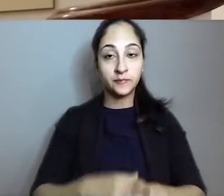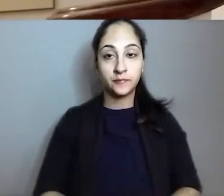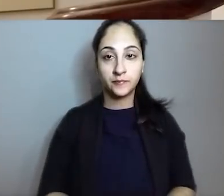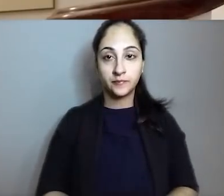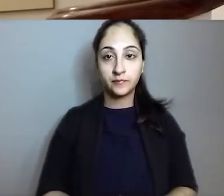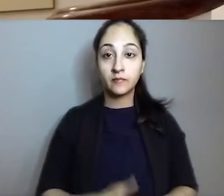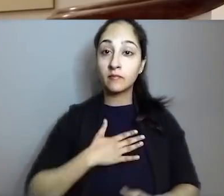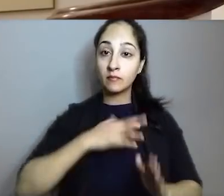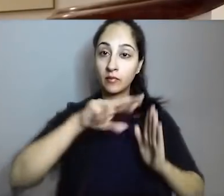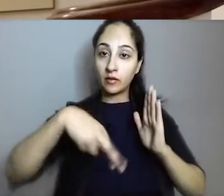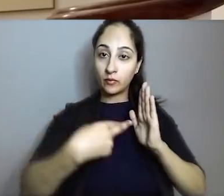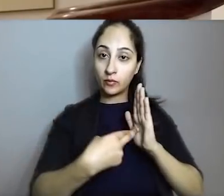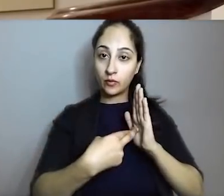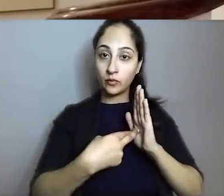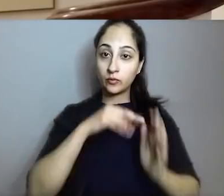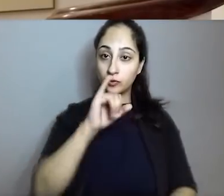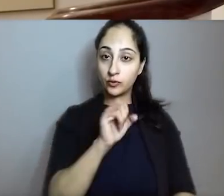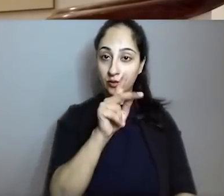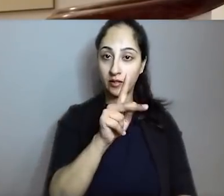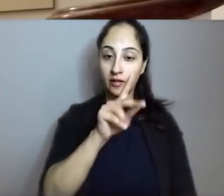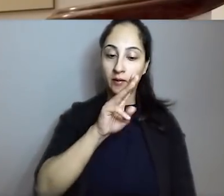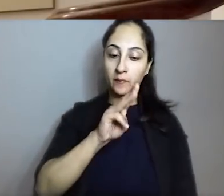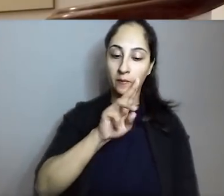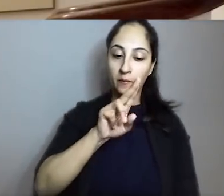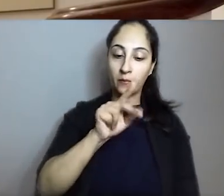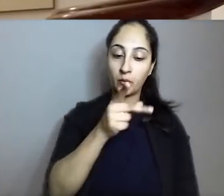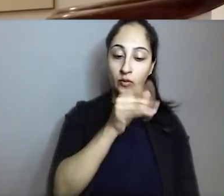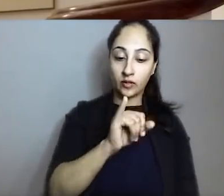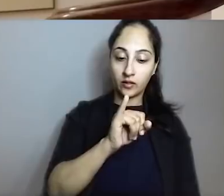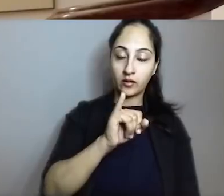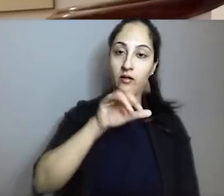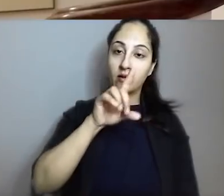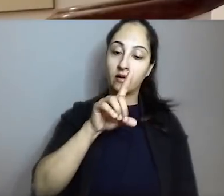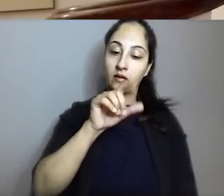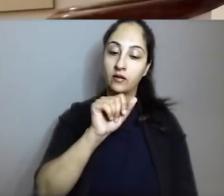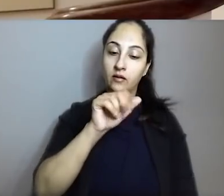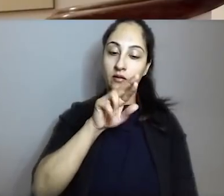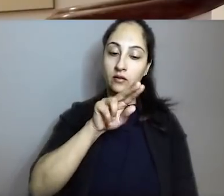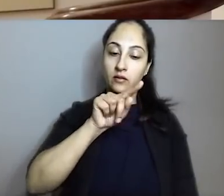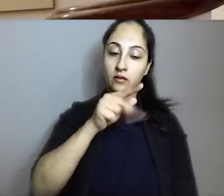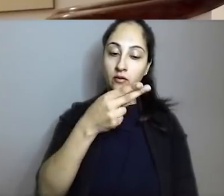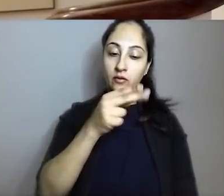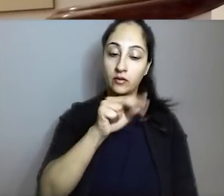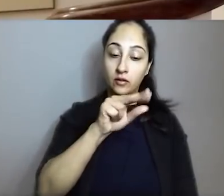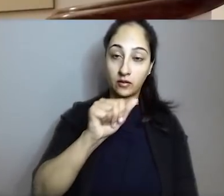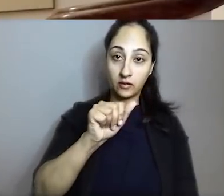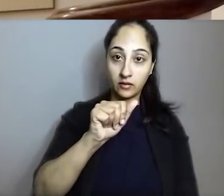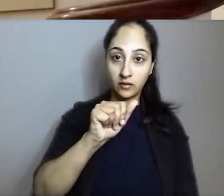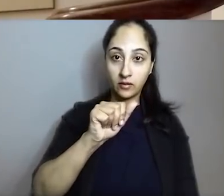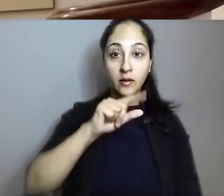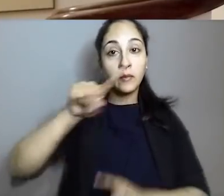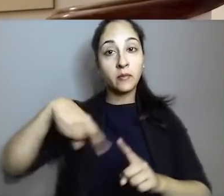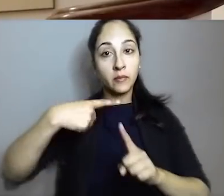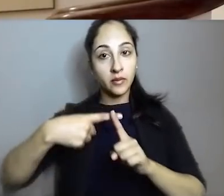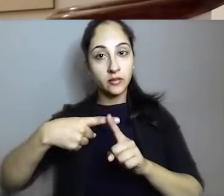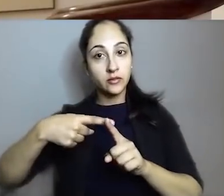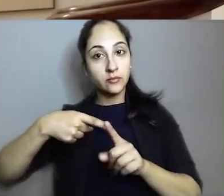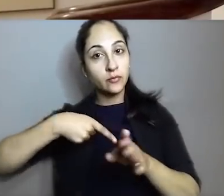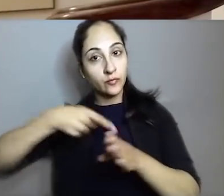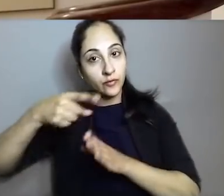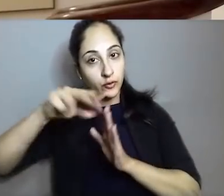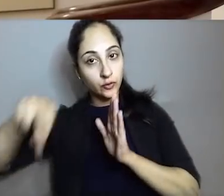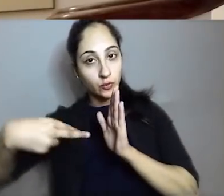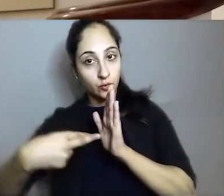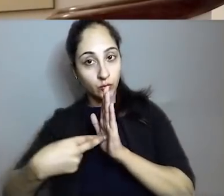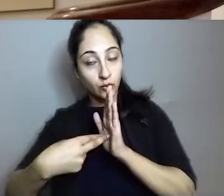role as Mukhi of Darkhana Jamaat Khana, as well as in my professional capacity as a physician, over the past few months,